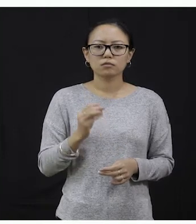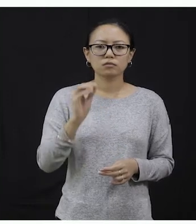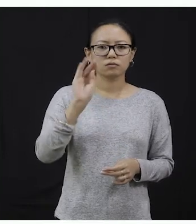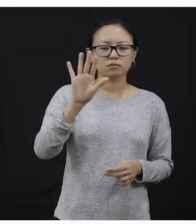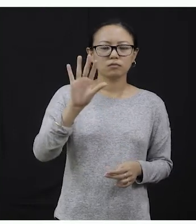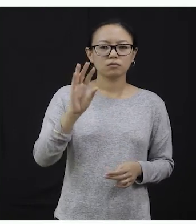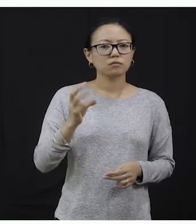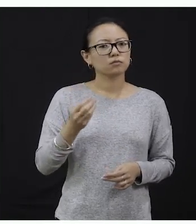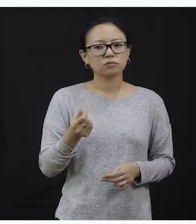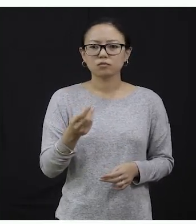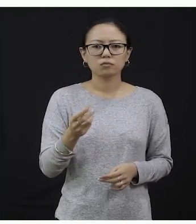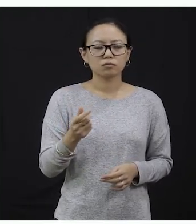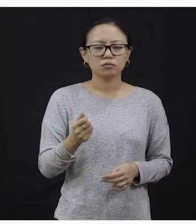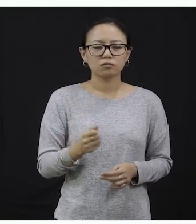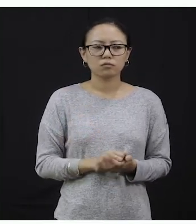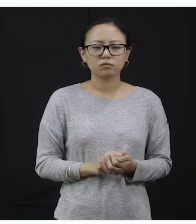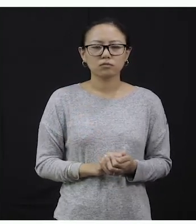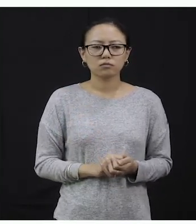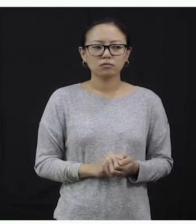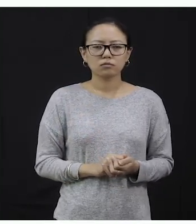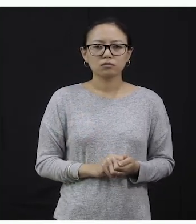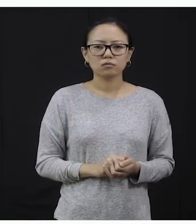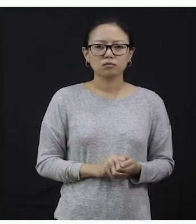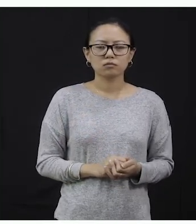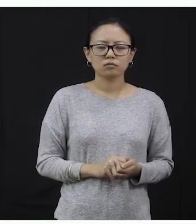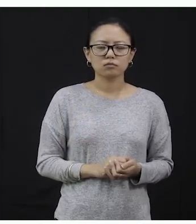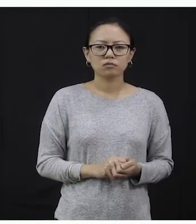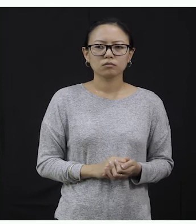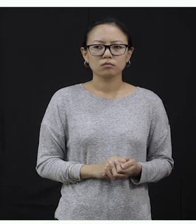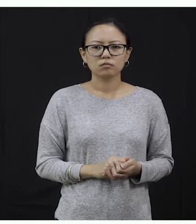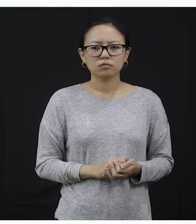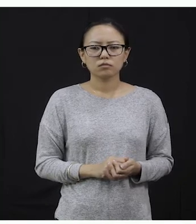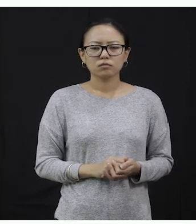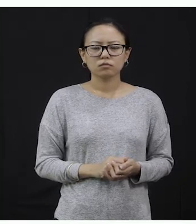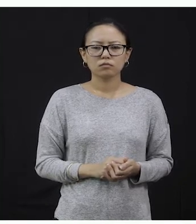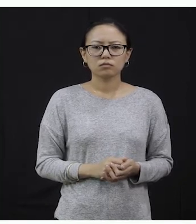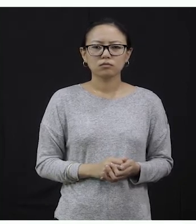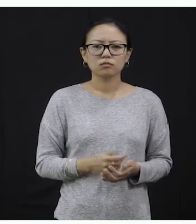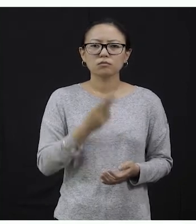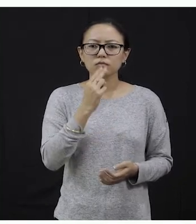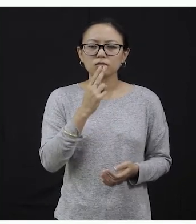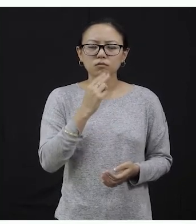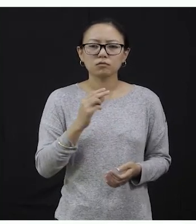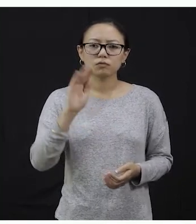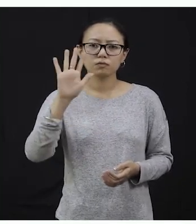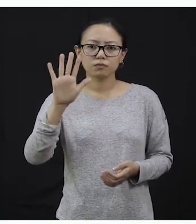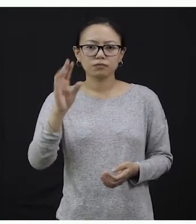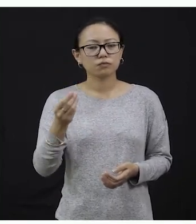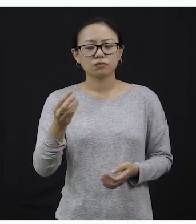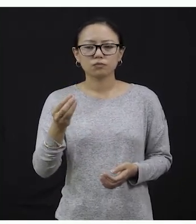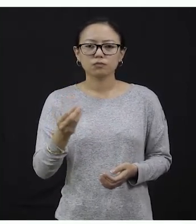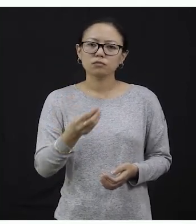5 rupees, how many chocolate will you get? Let's say munch. How much will you get? Obviously, you will get 1 munch, right? So this one